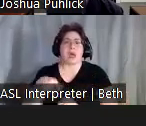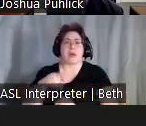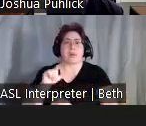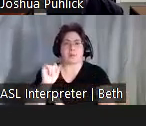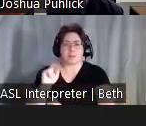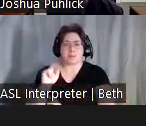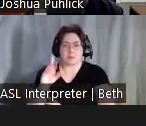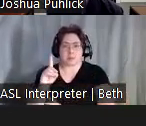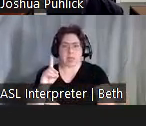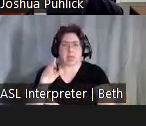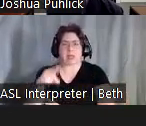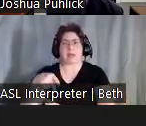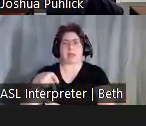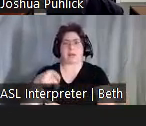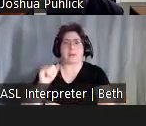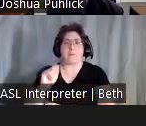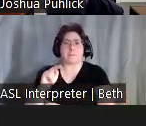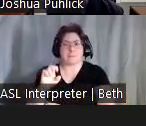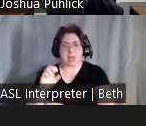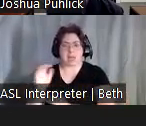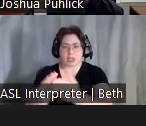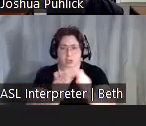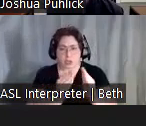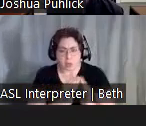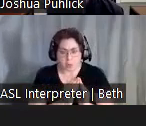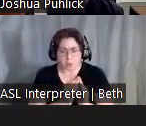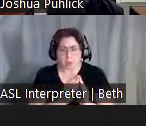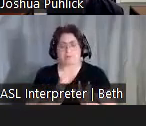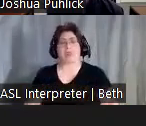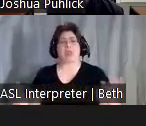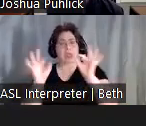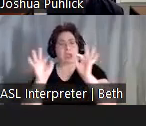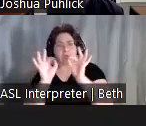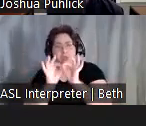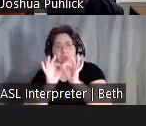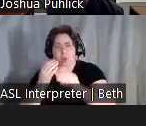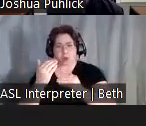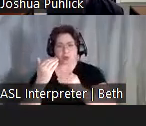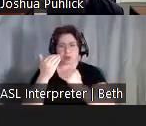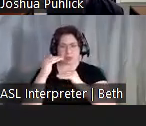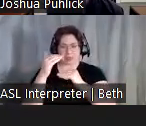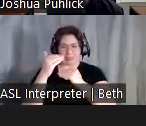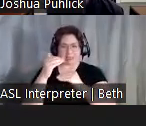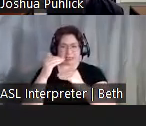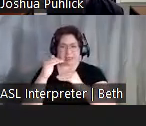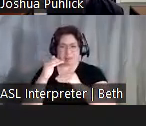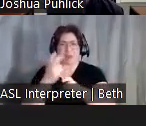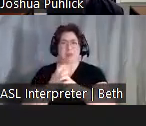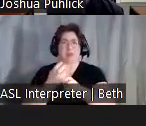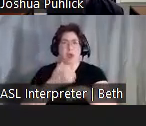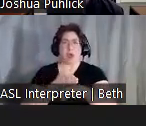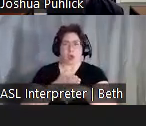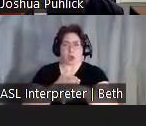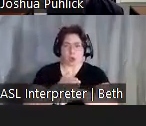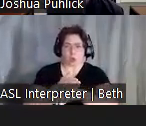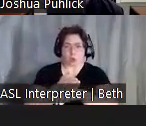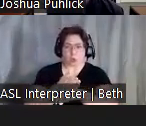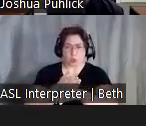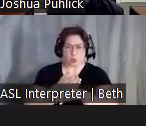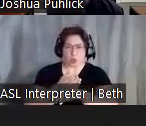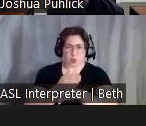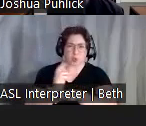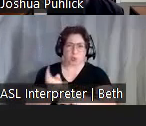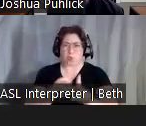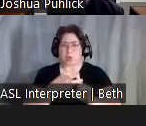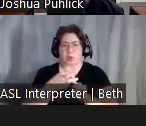it's important there to limit the hardwood recruitment that we have just to keep that open pine